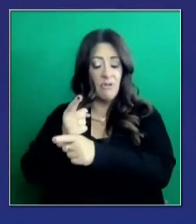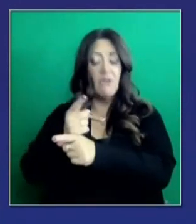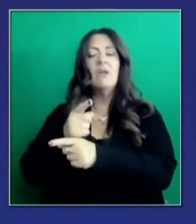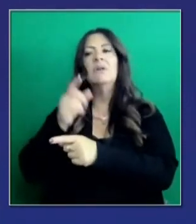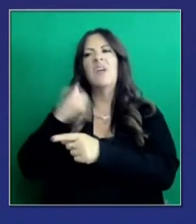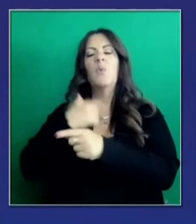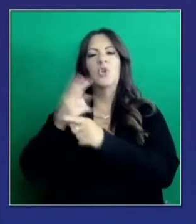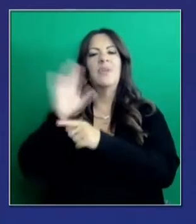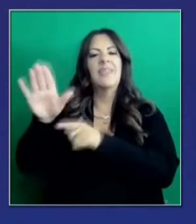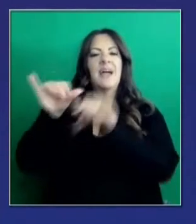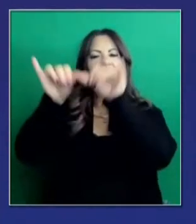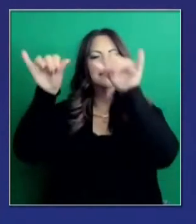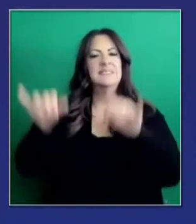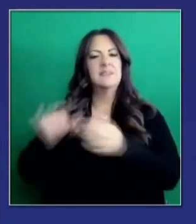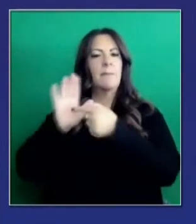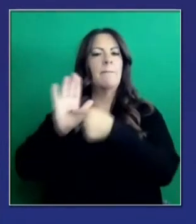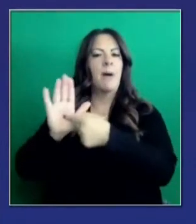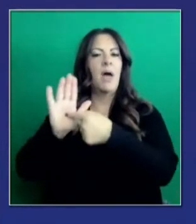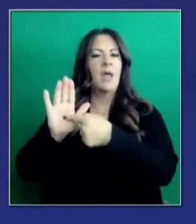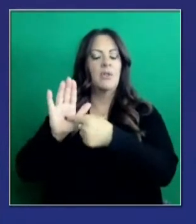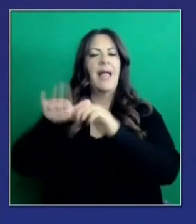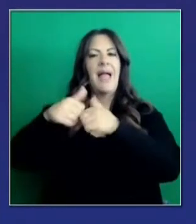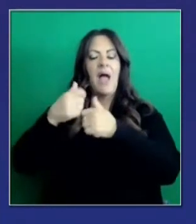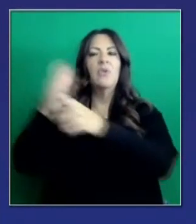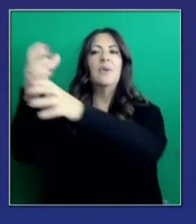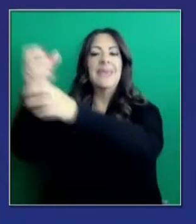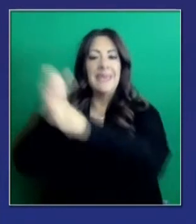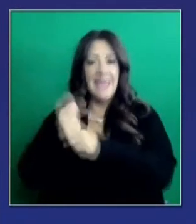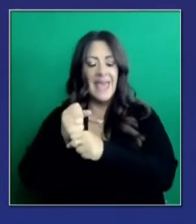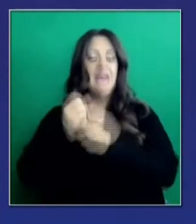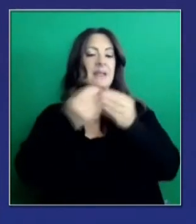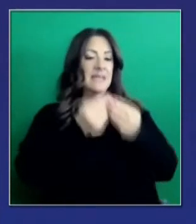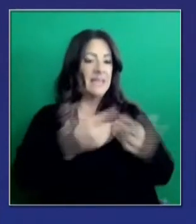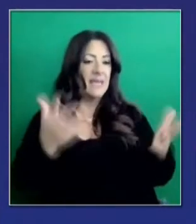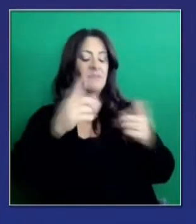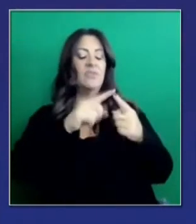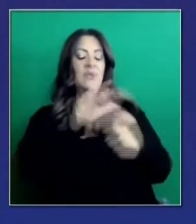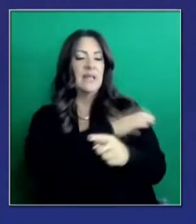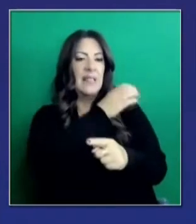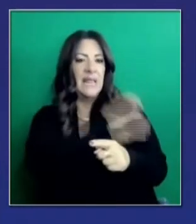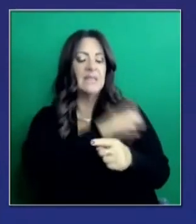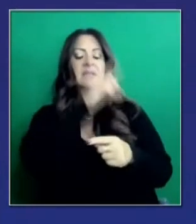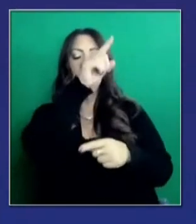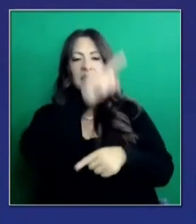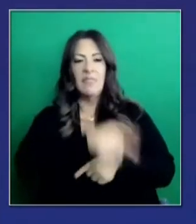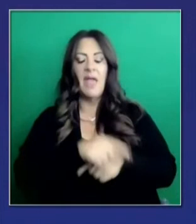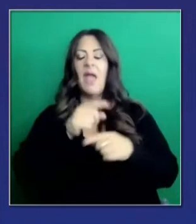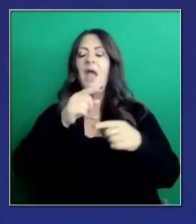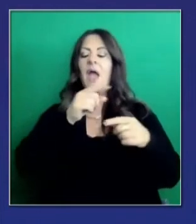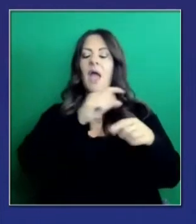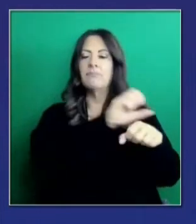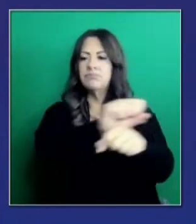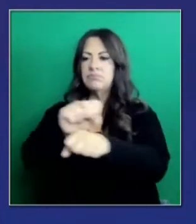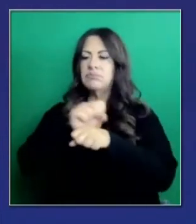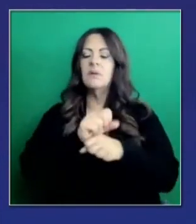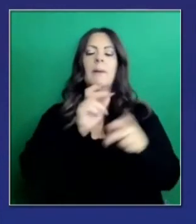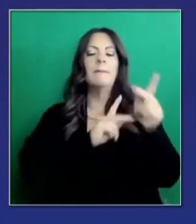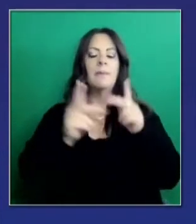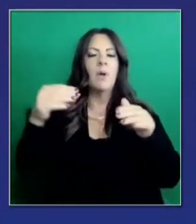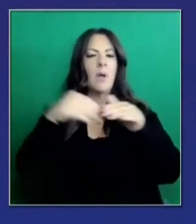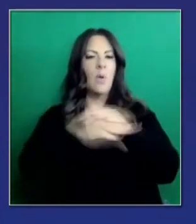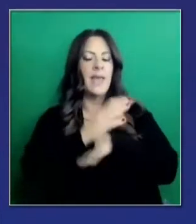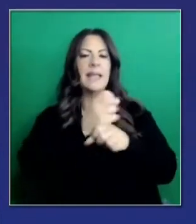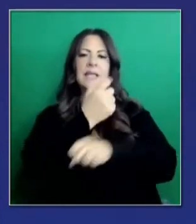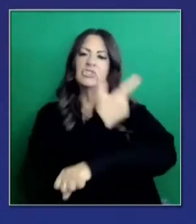we think is fundamental in terms of fast-tracking the distribution of the vaccine to maintain consistency, yes, accountability, transparency,